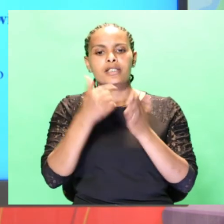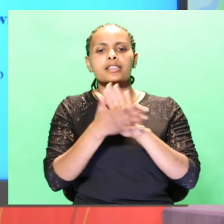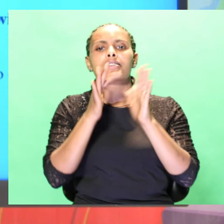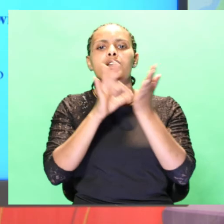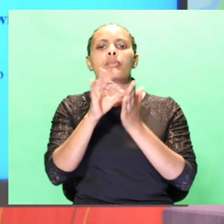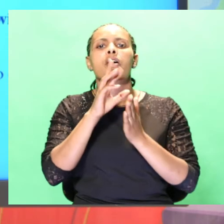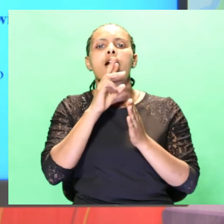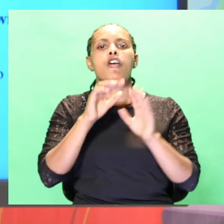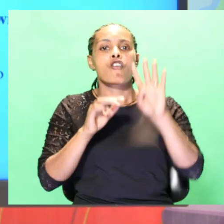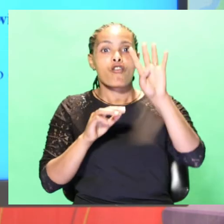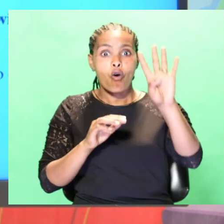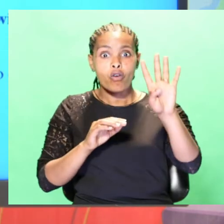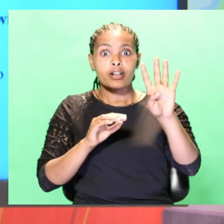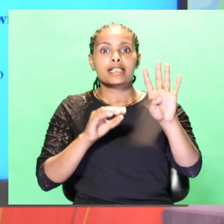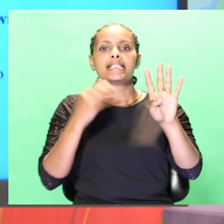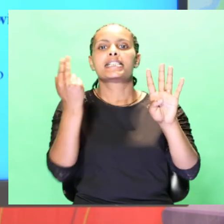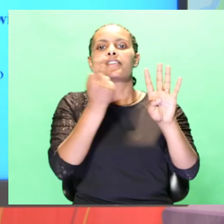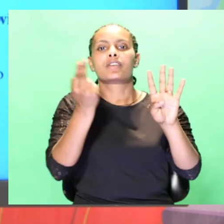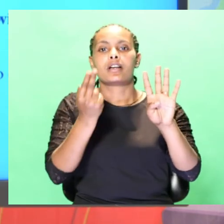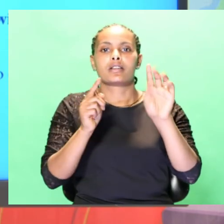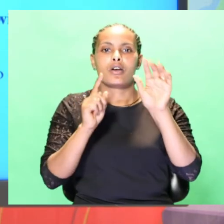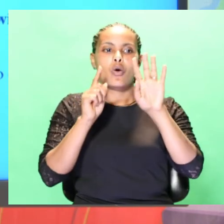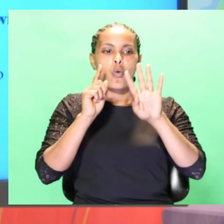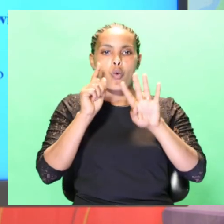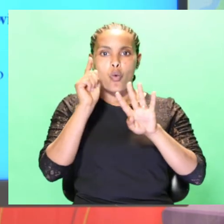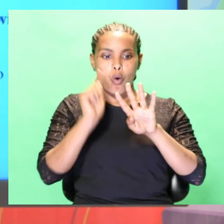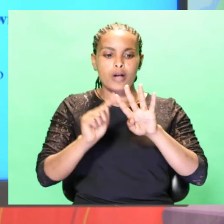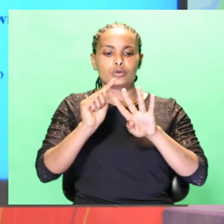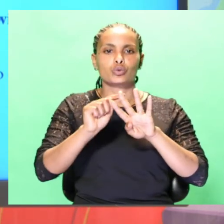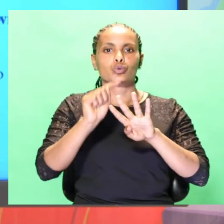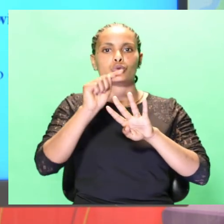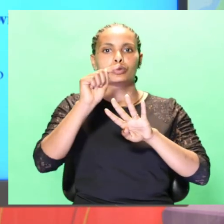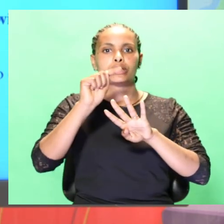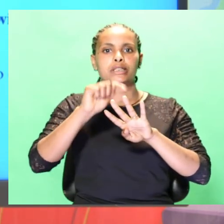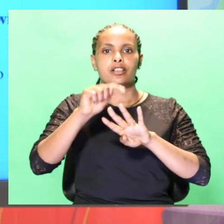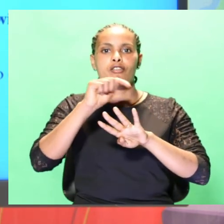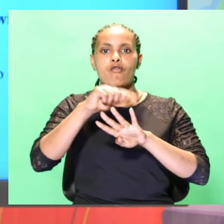This number has 4 significant figures, 1, 2, 3, 4.